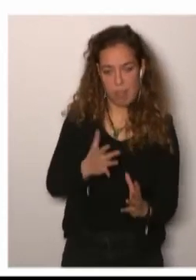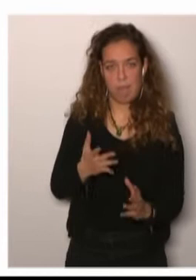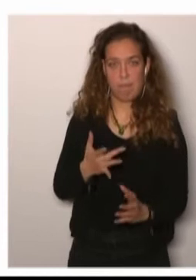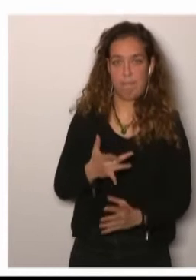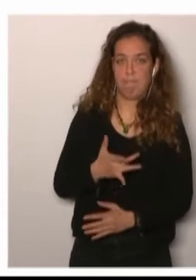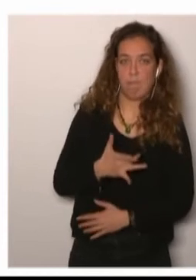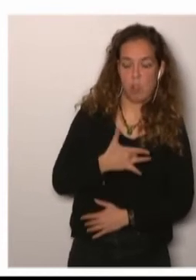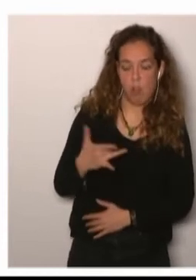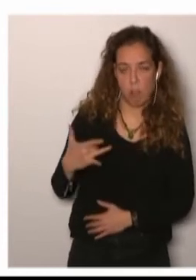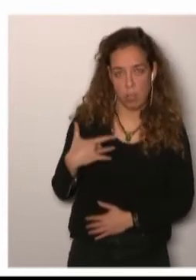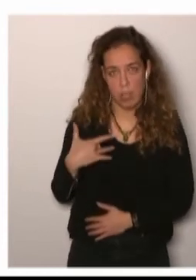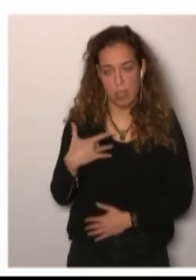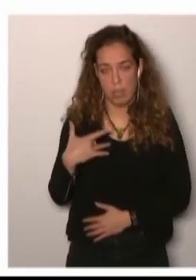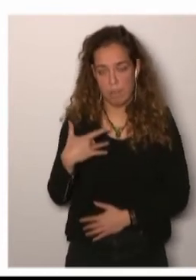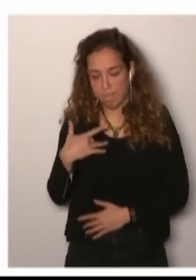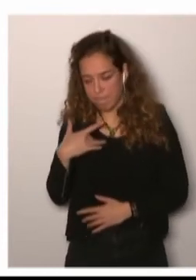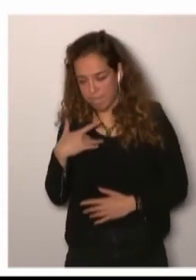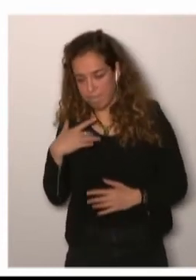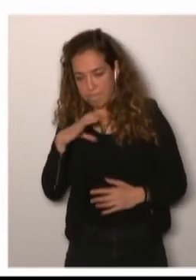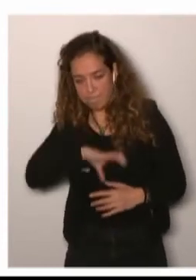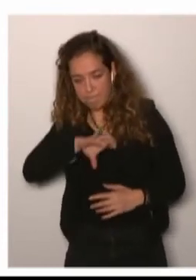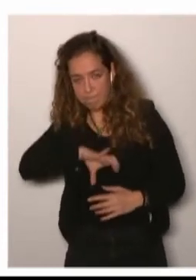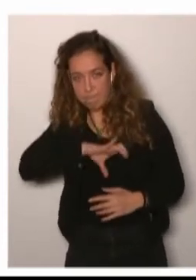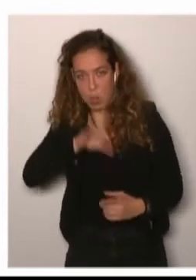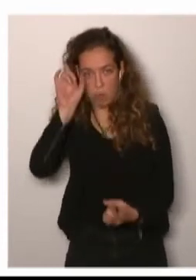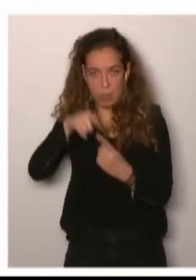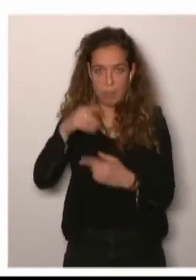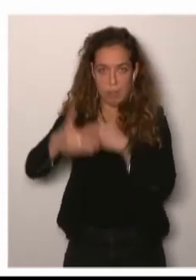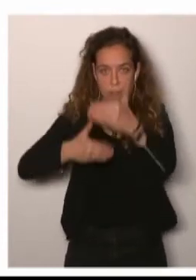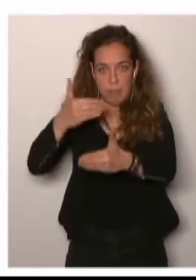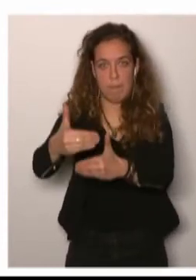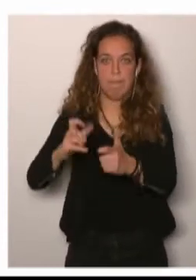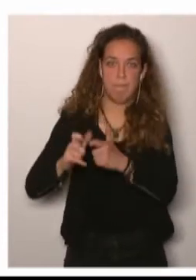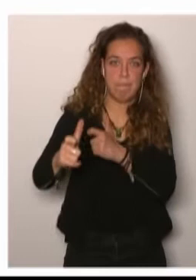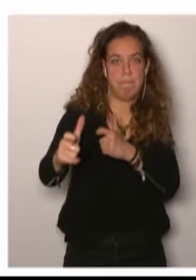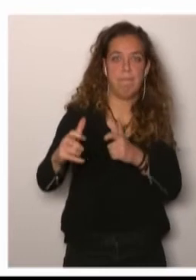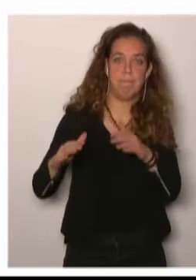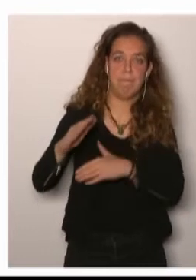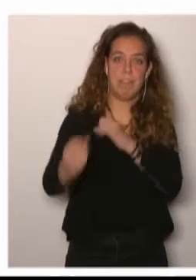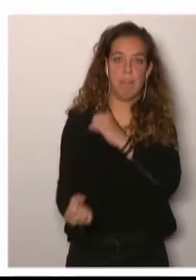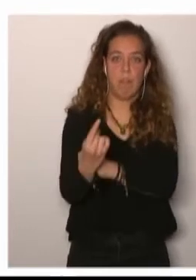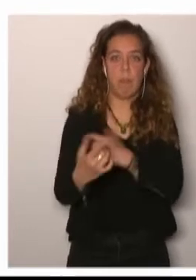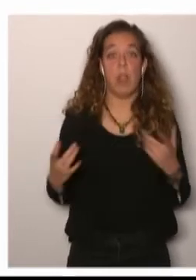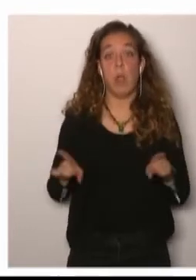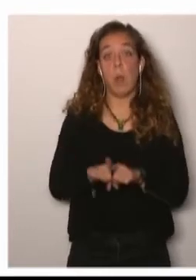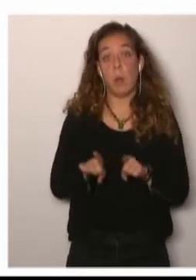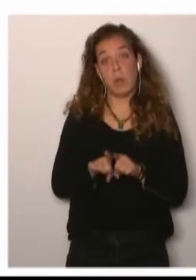forward. But most importantly, you know, from a regulatory perspective, it enabled prioritization